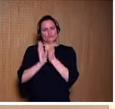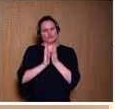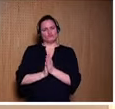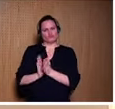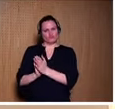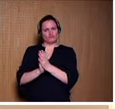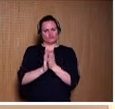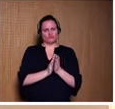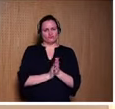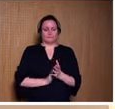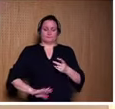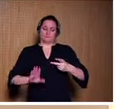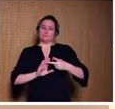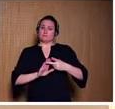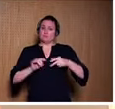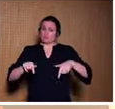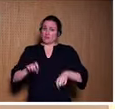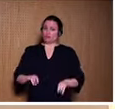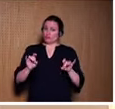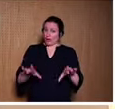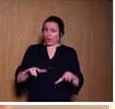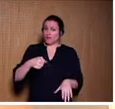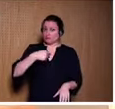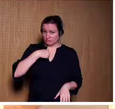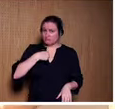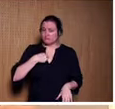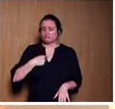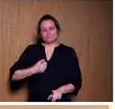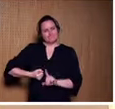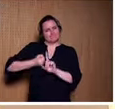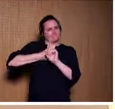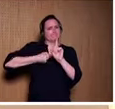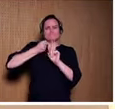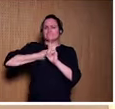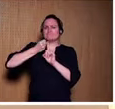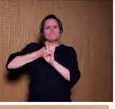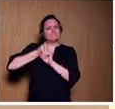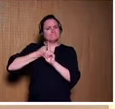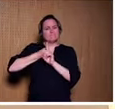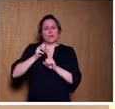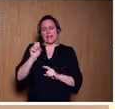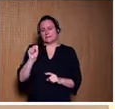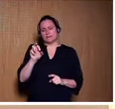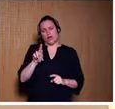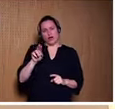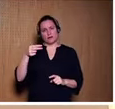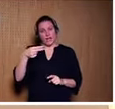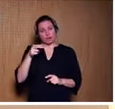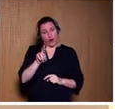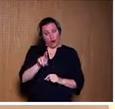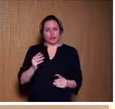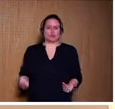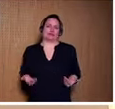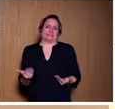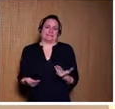We will be fighting to protect the rights to sexual and reproductive health services,